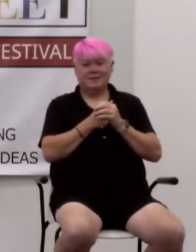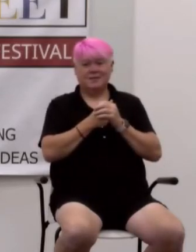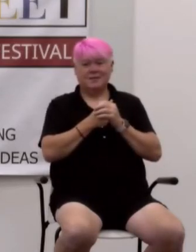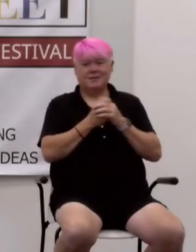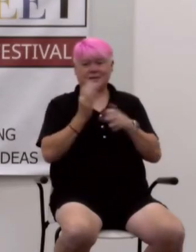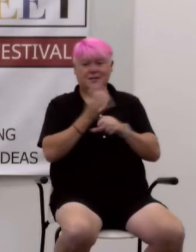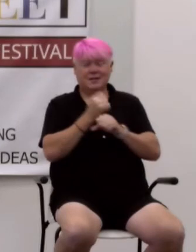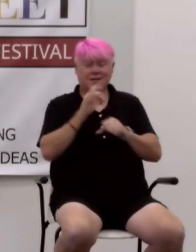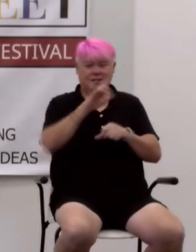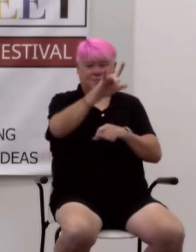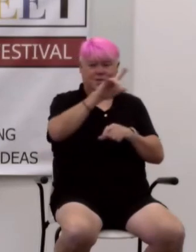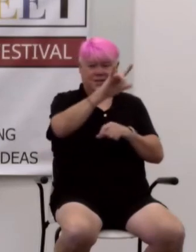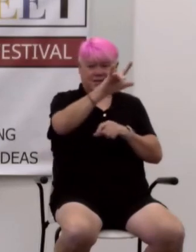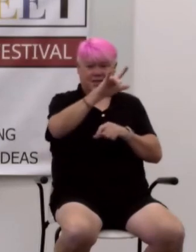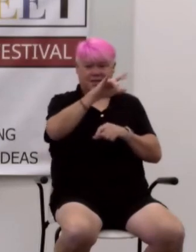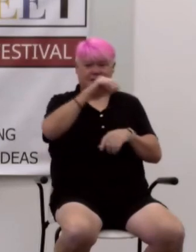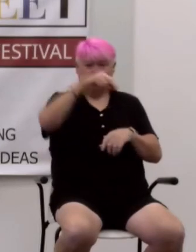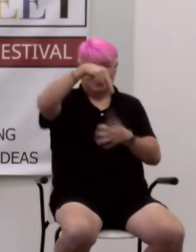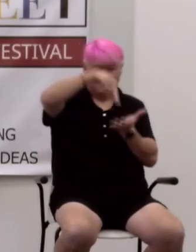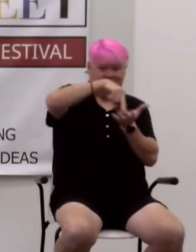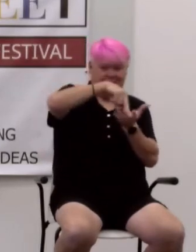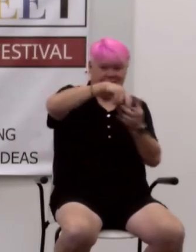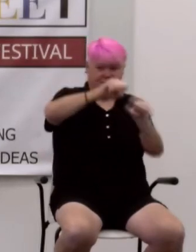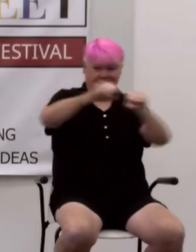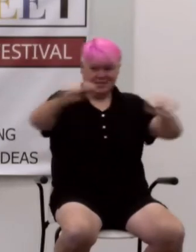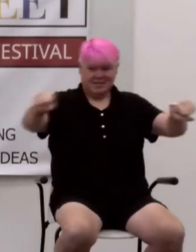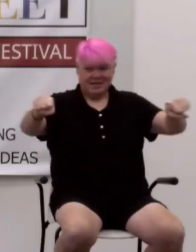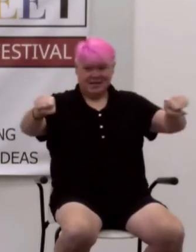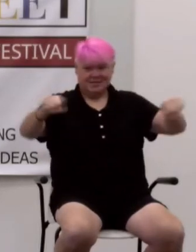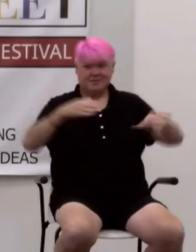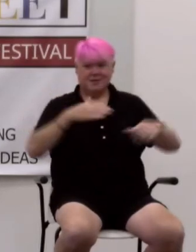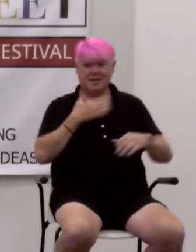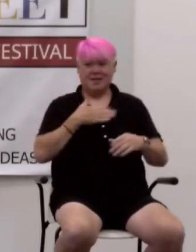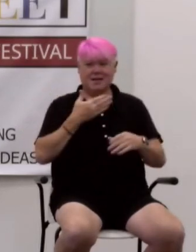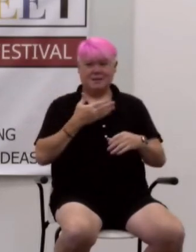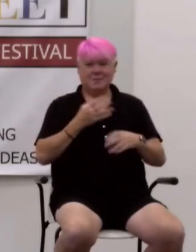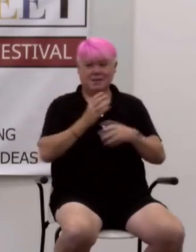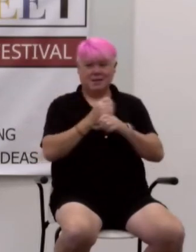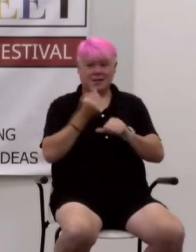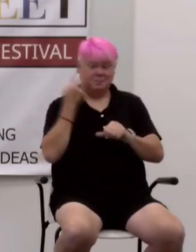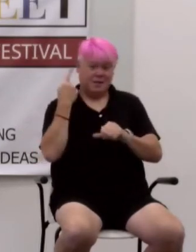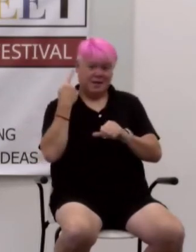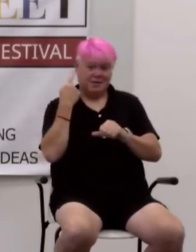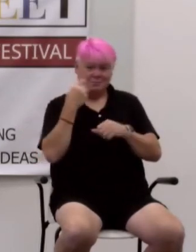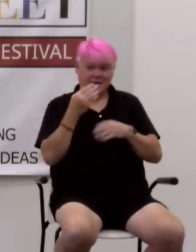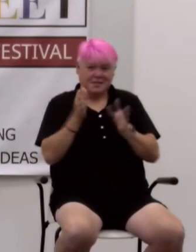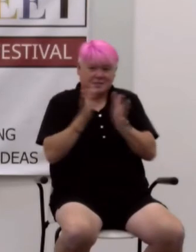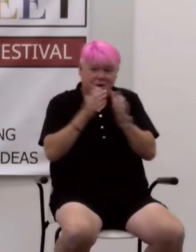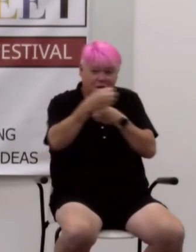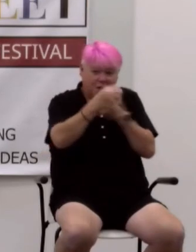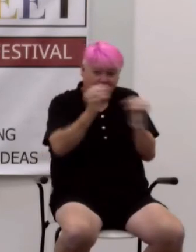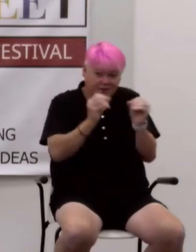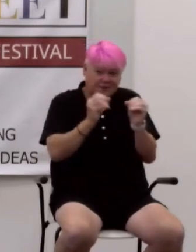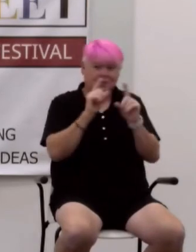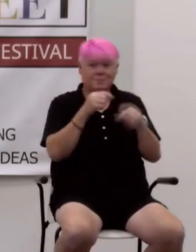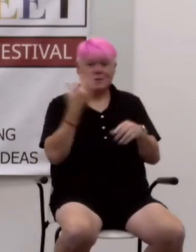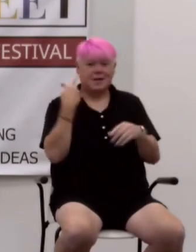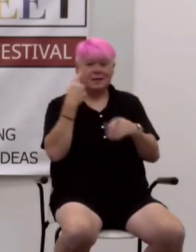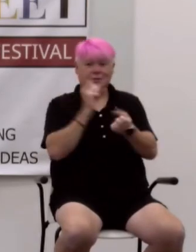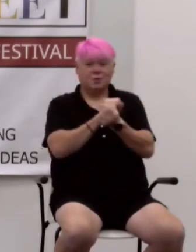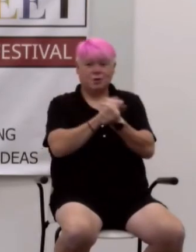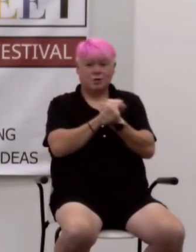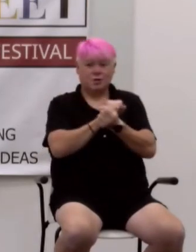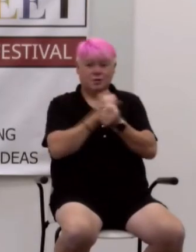and standing on stage, I just was very happy to get back to my little office and get back to work. So